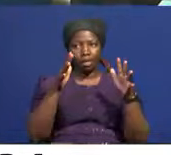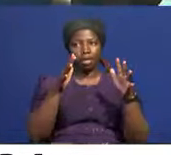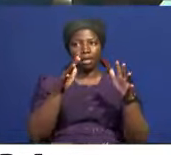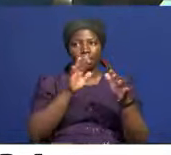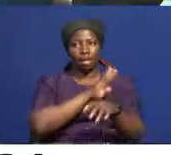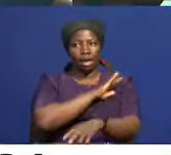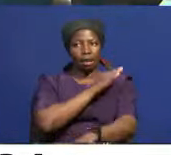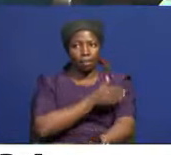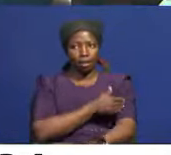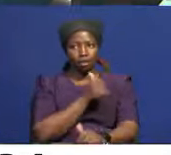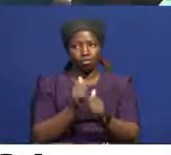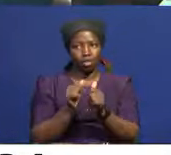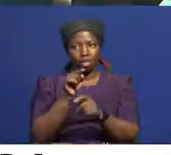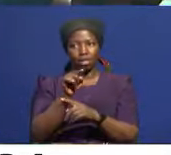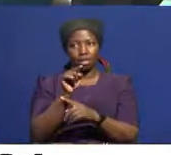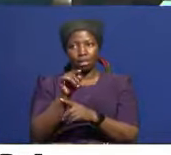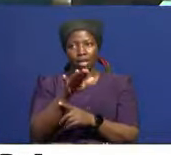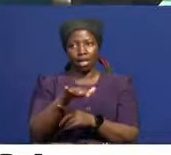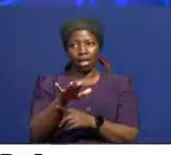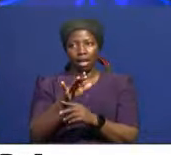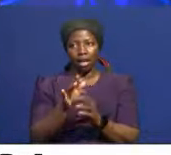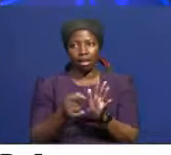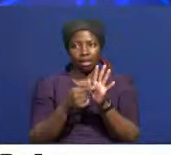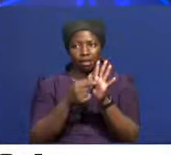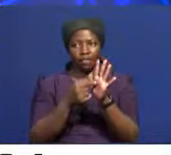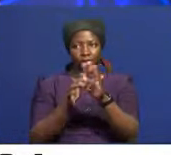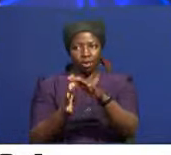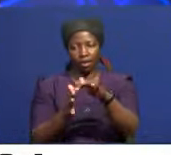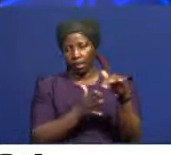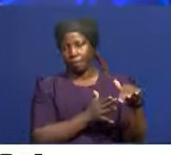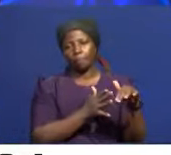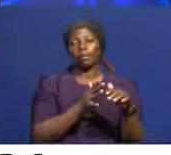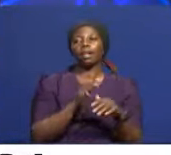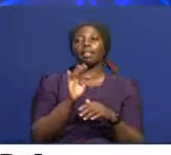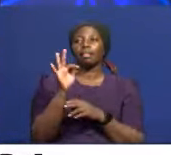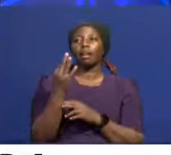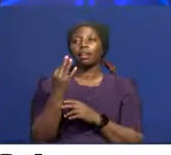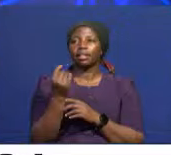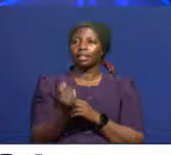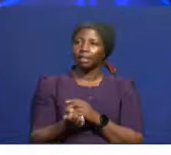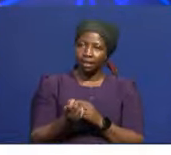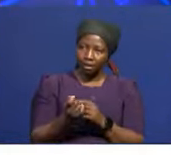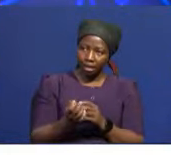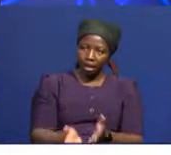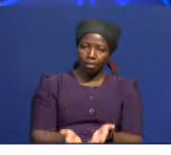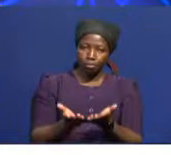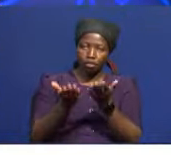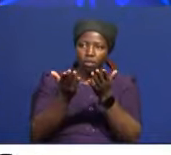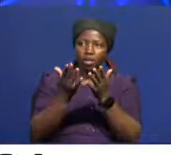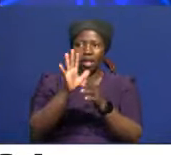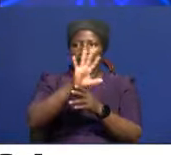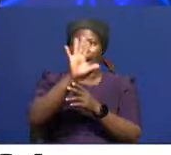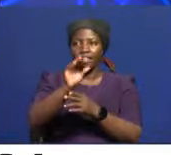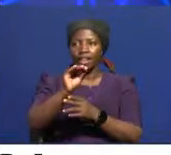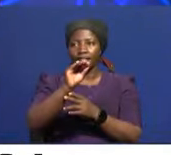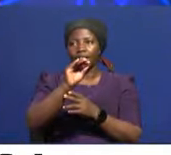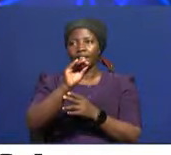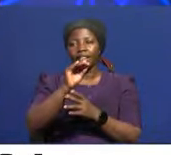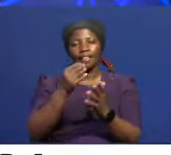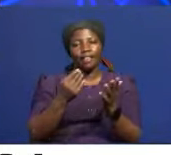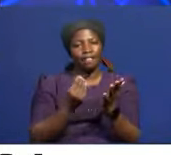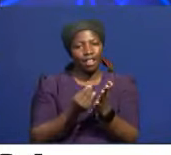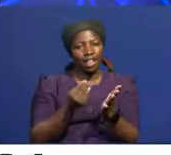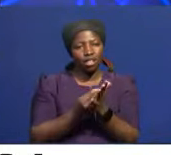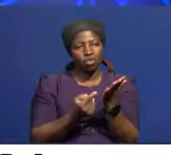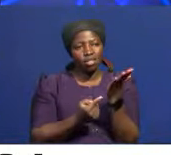that this space presents. Thirdly, the rise of the African fintech innovation can no longer